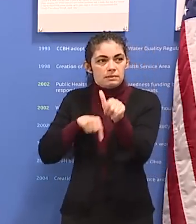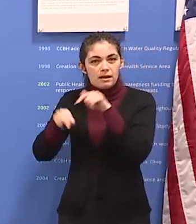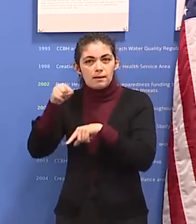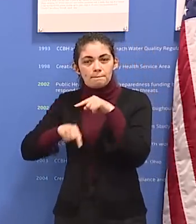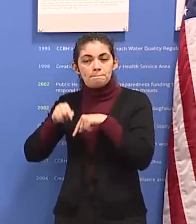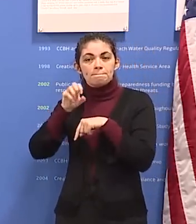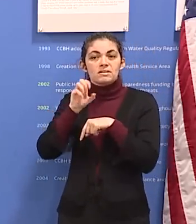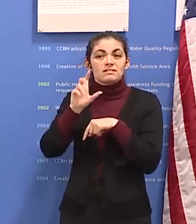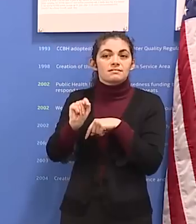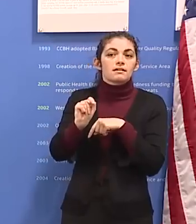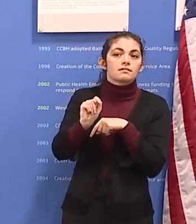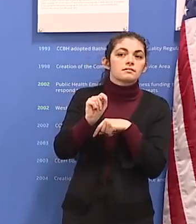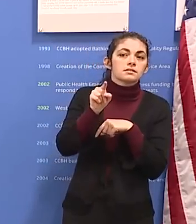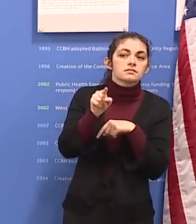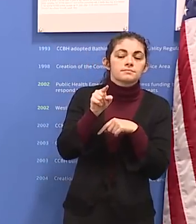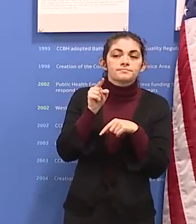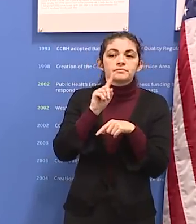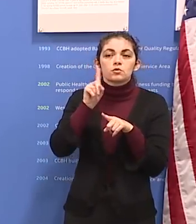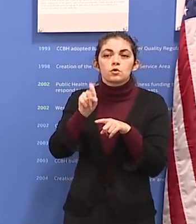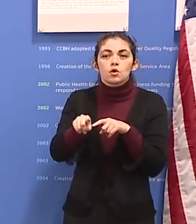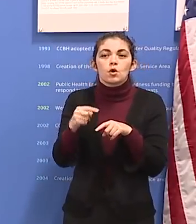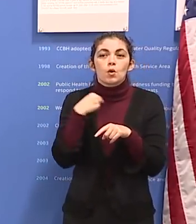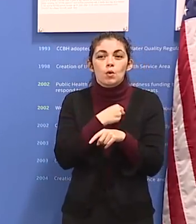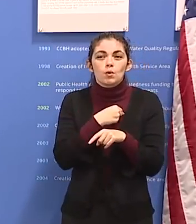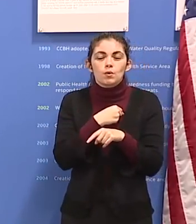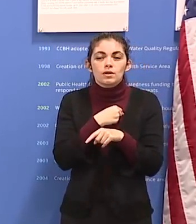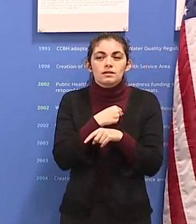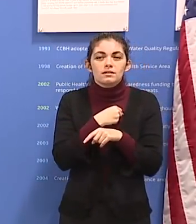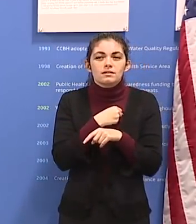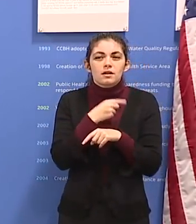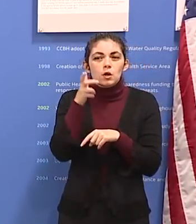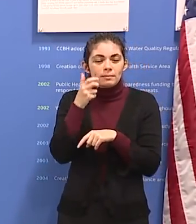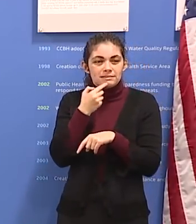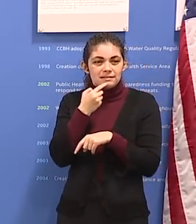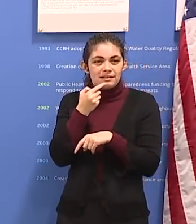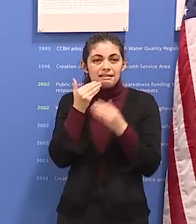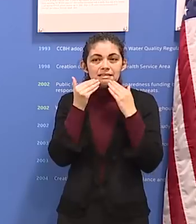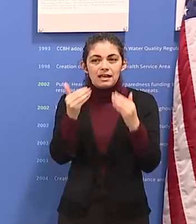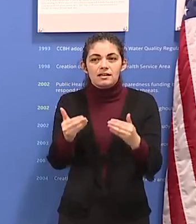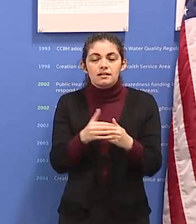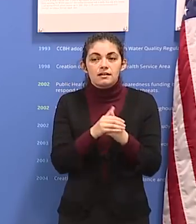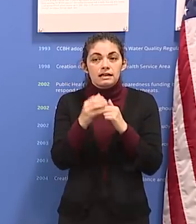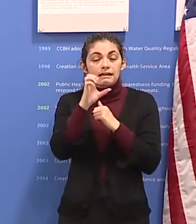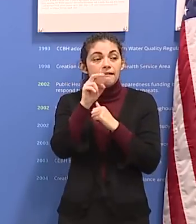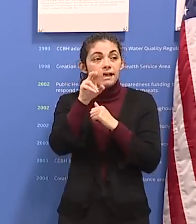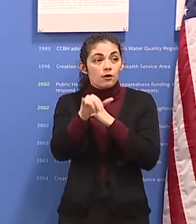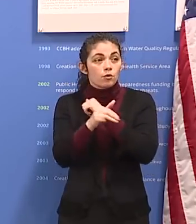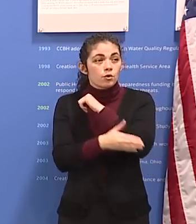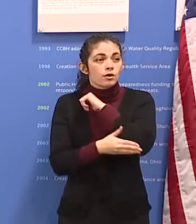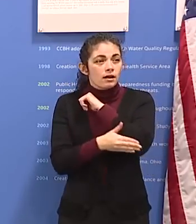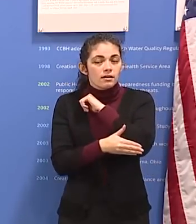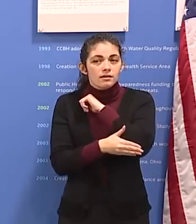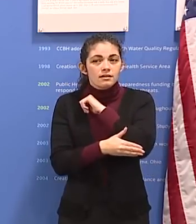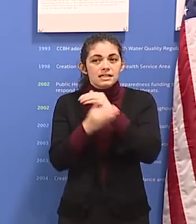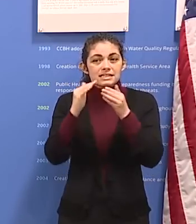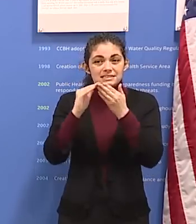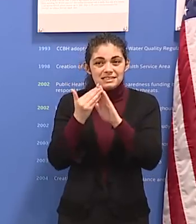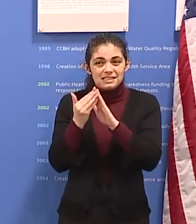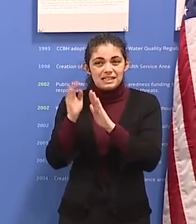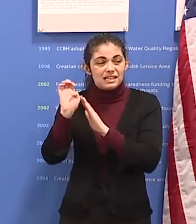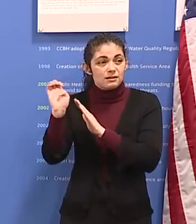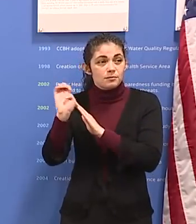really quick. So we have put together, you heard me on Wednesday, think our county and our city and county